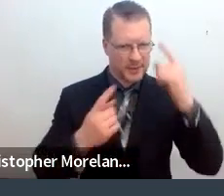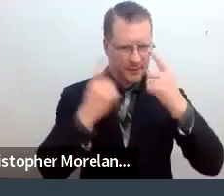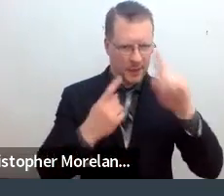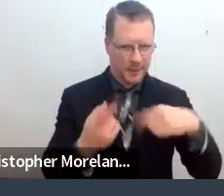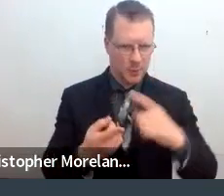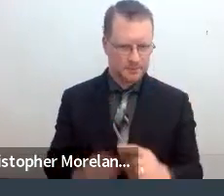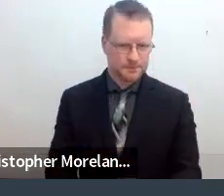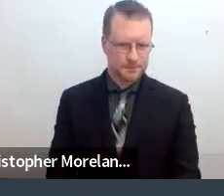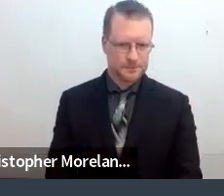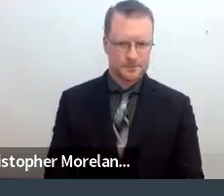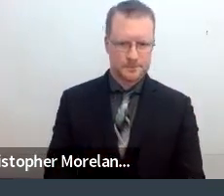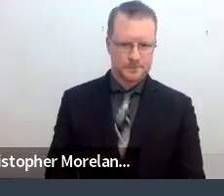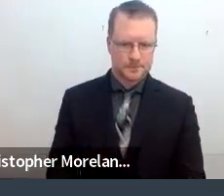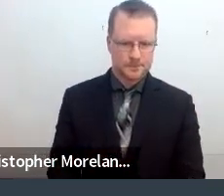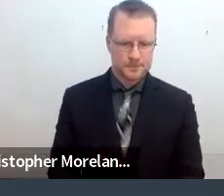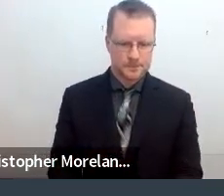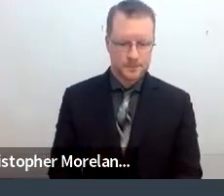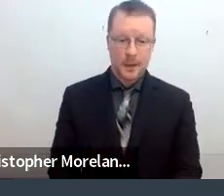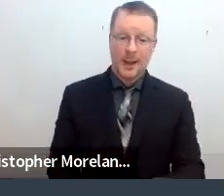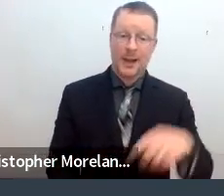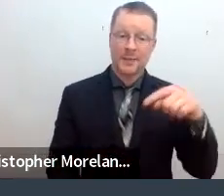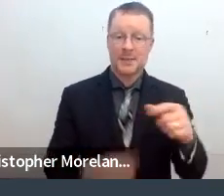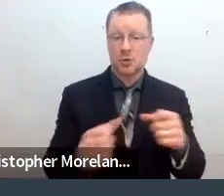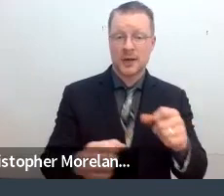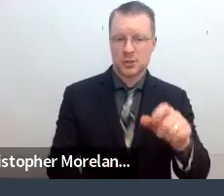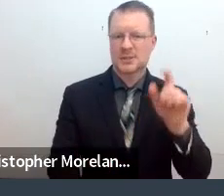There are several strategies that we can consider.